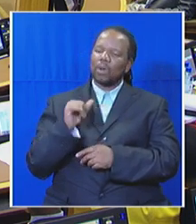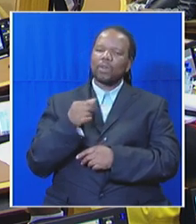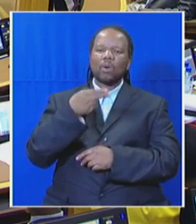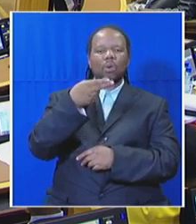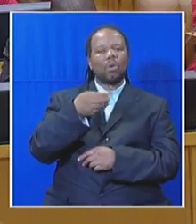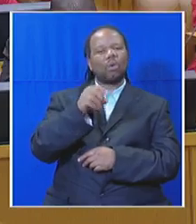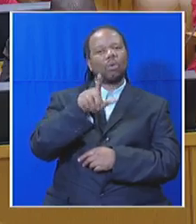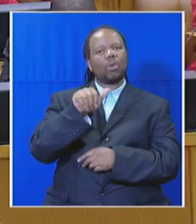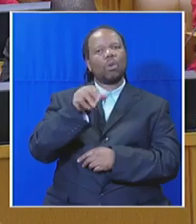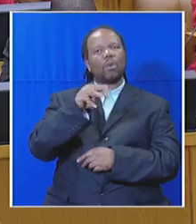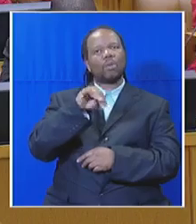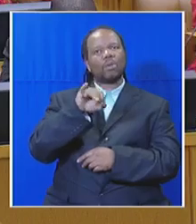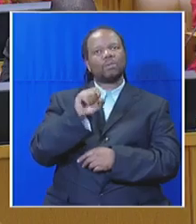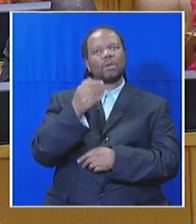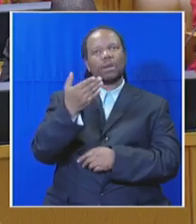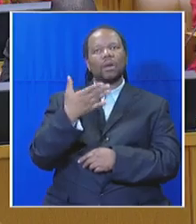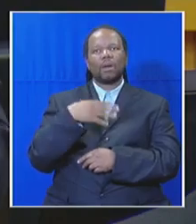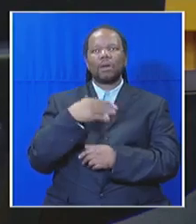follow-up question. You are recognized. Thank you.